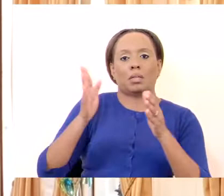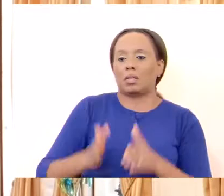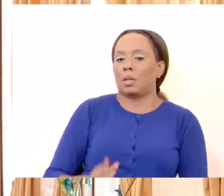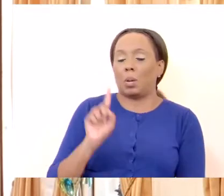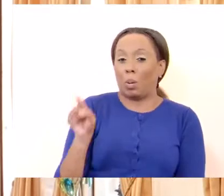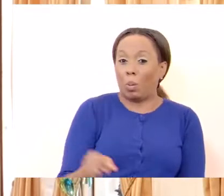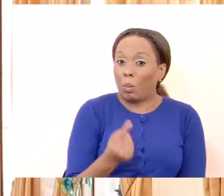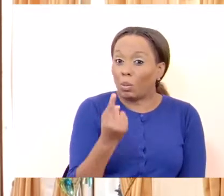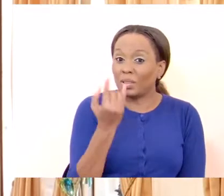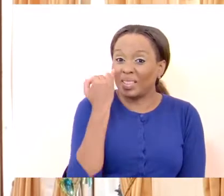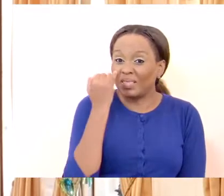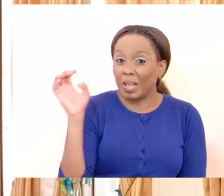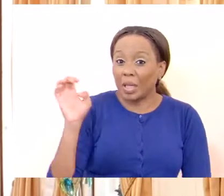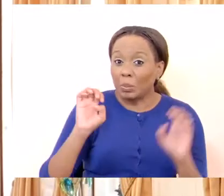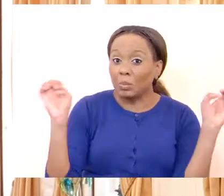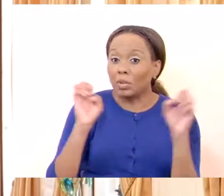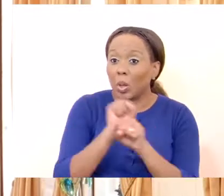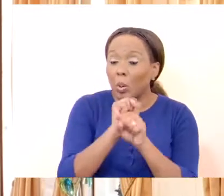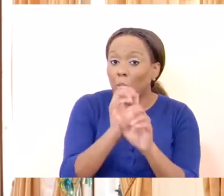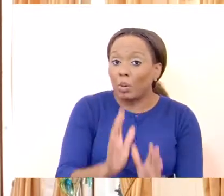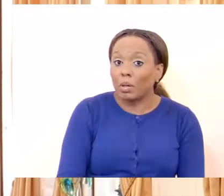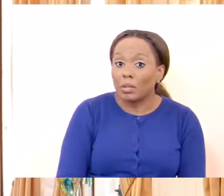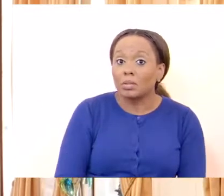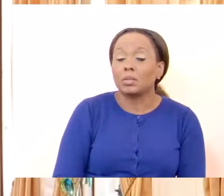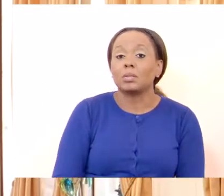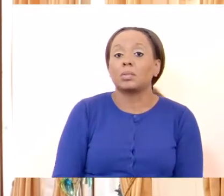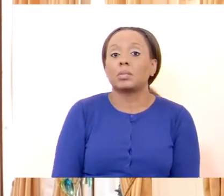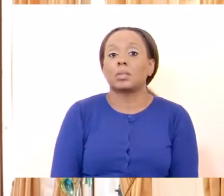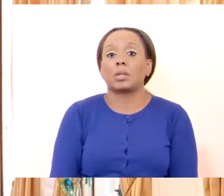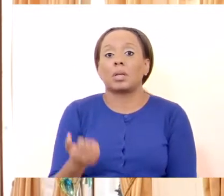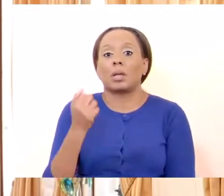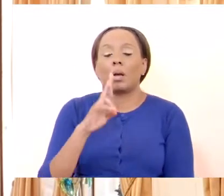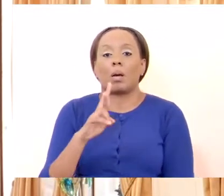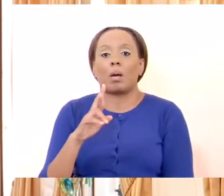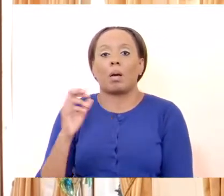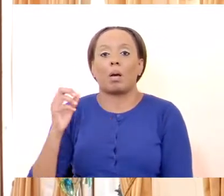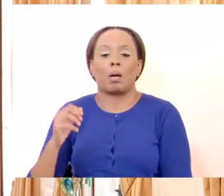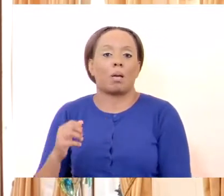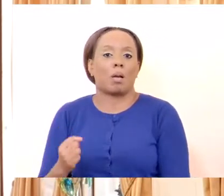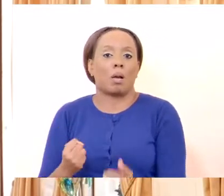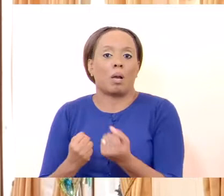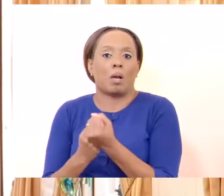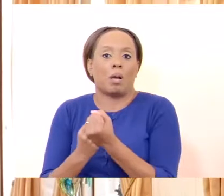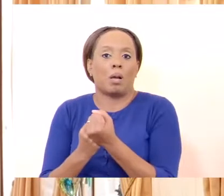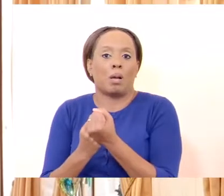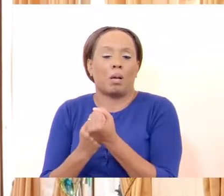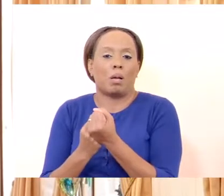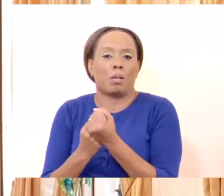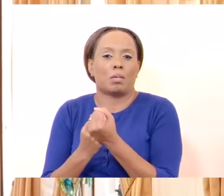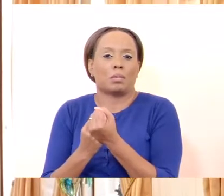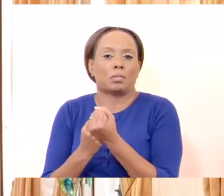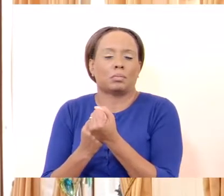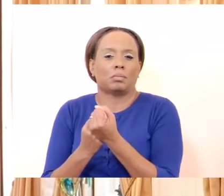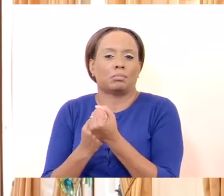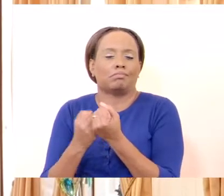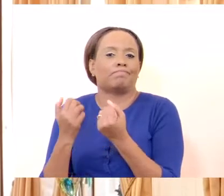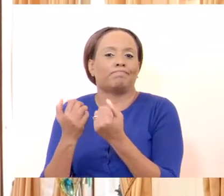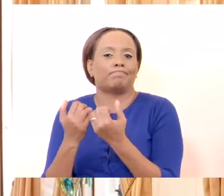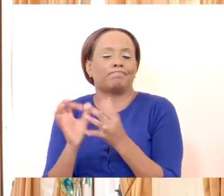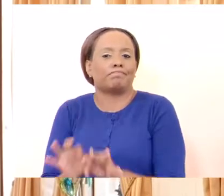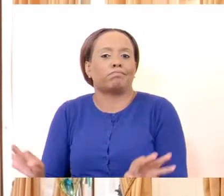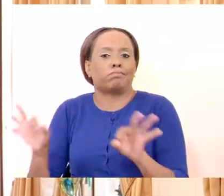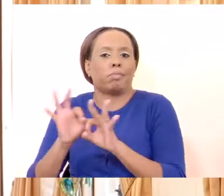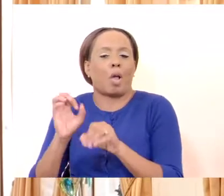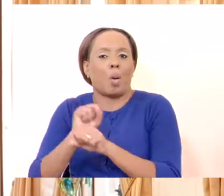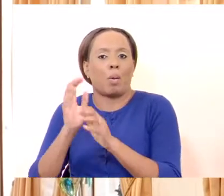are emergency workers or frontline workers related to health, are asked to stay